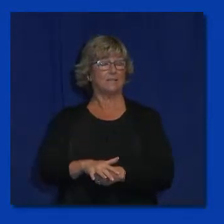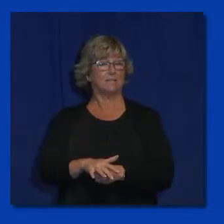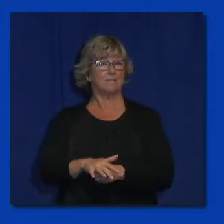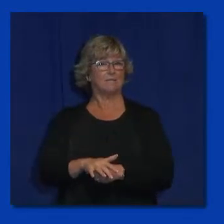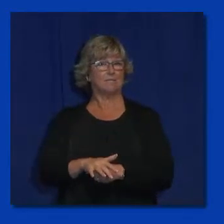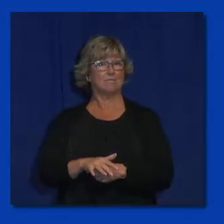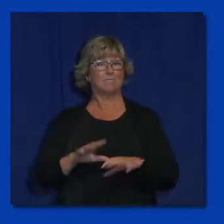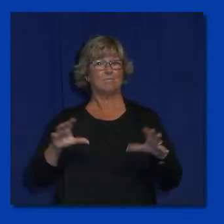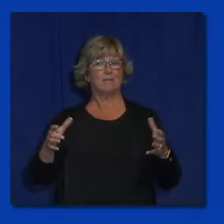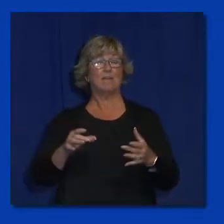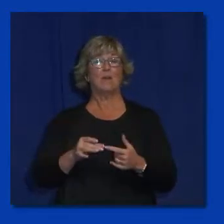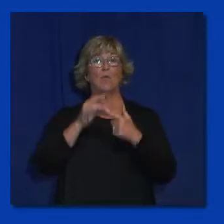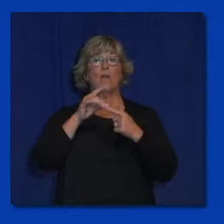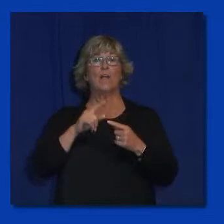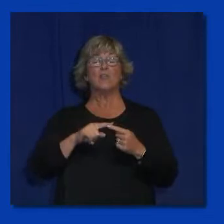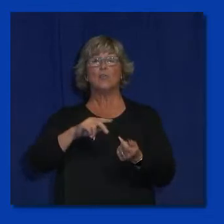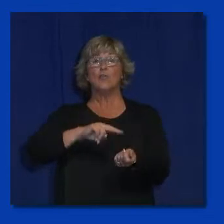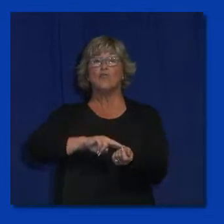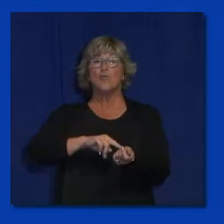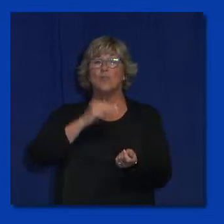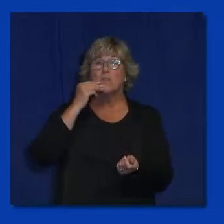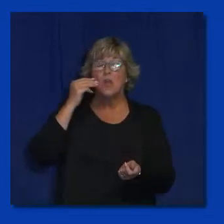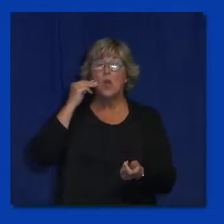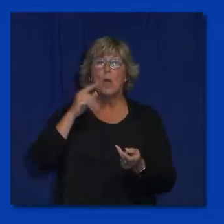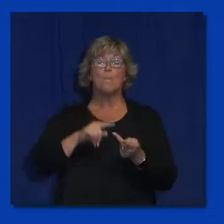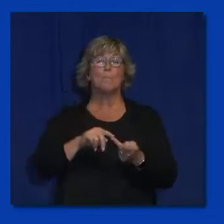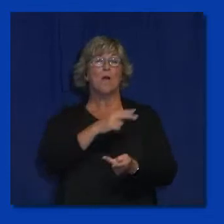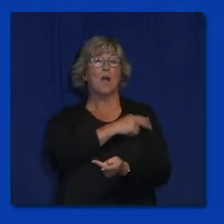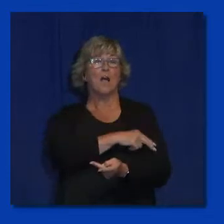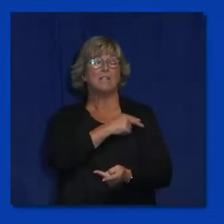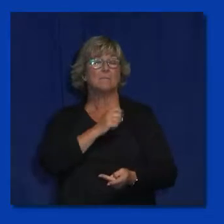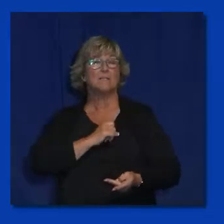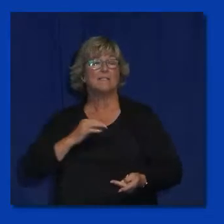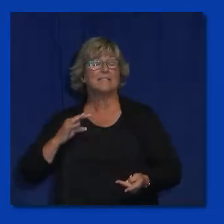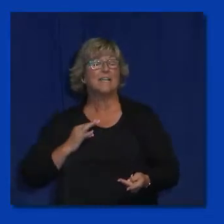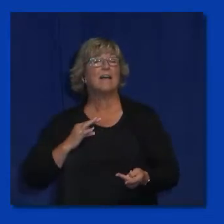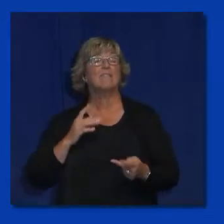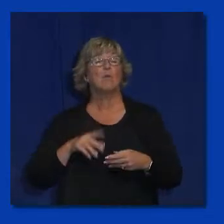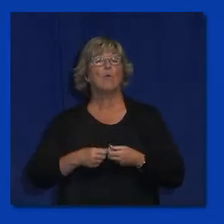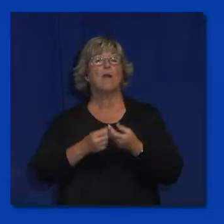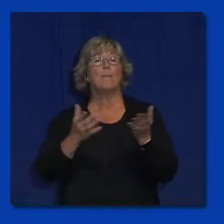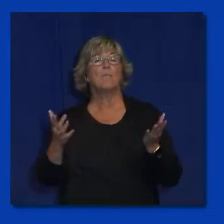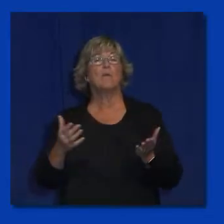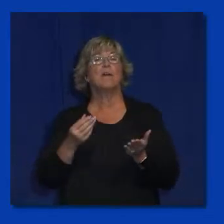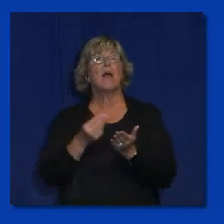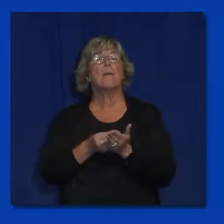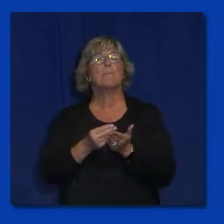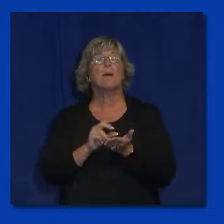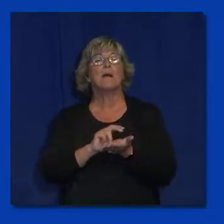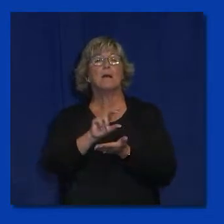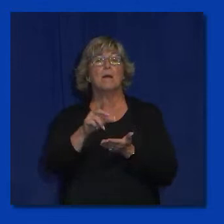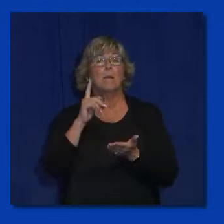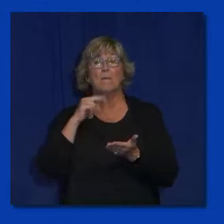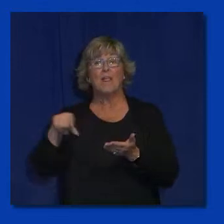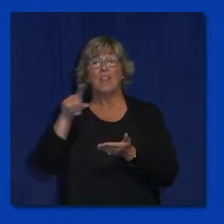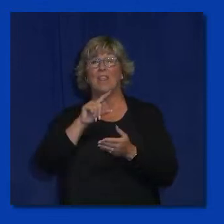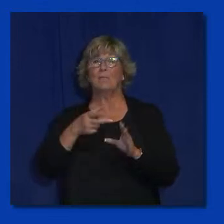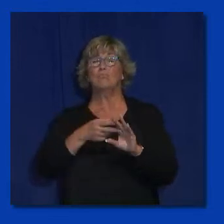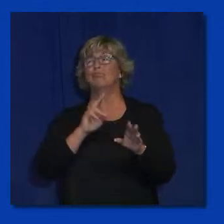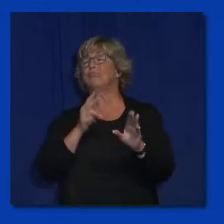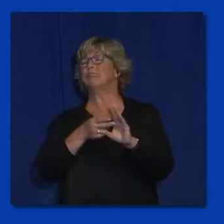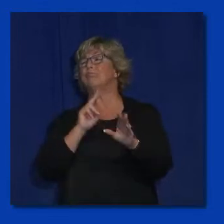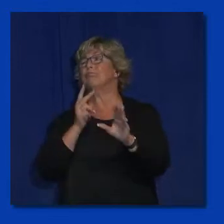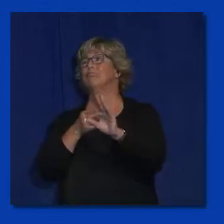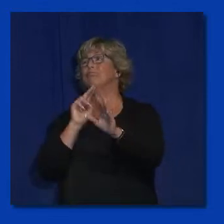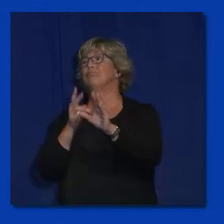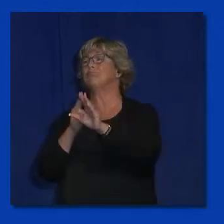workforce, particularly nursing home staffs and hospital staff. And we're looking to provide stipends because we're losing staff. I was with the head of the